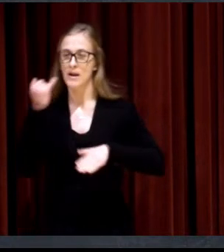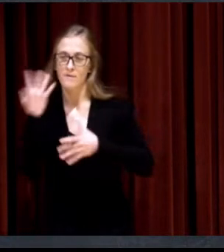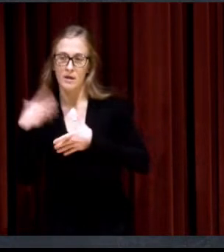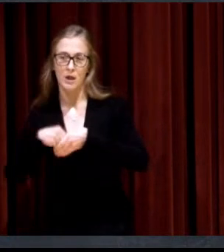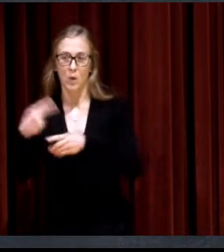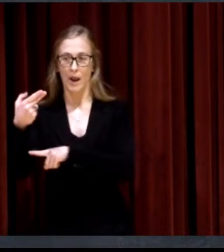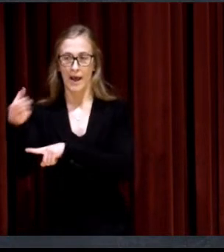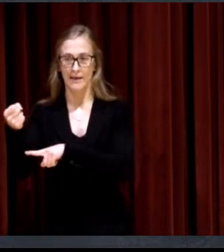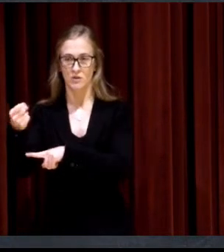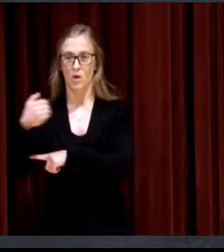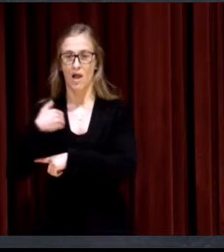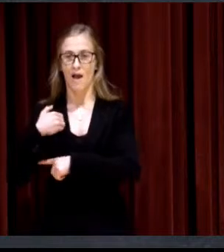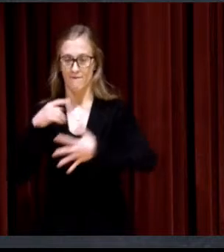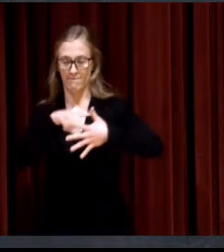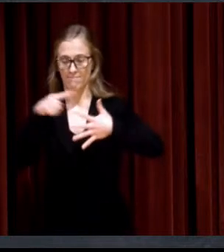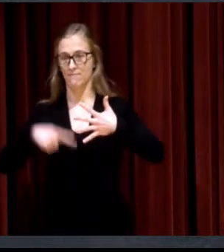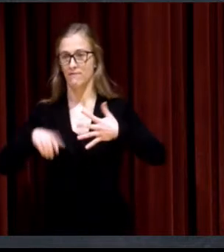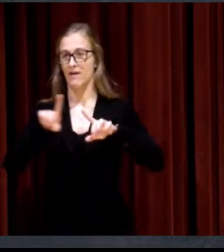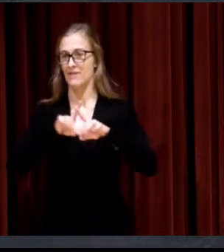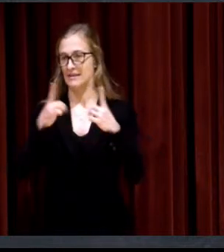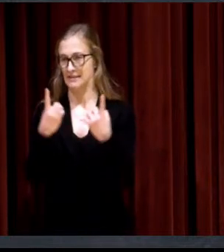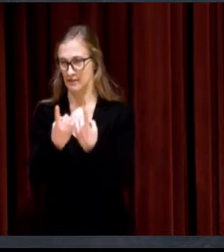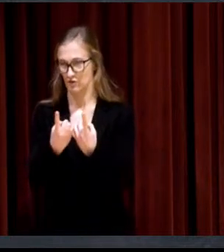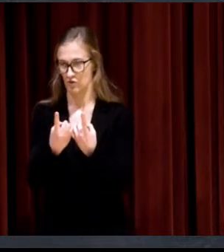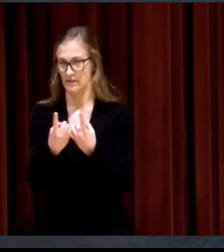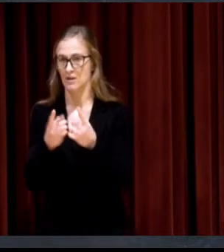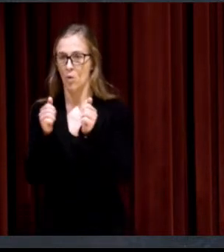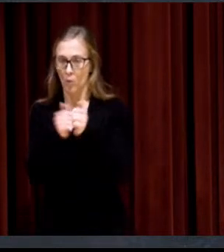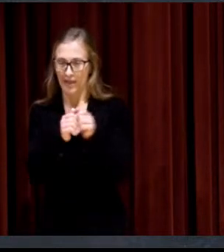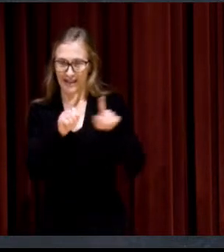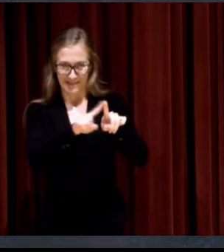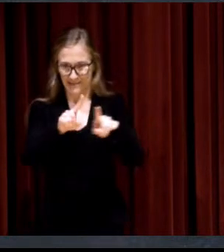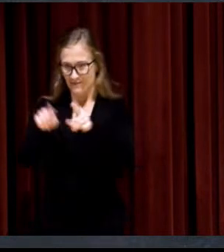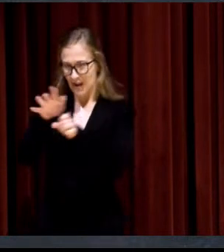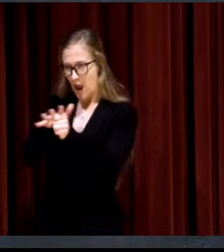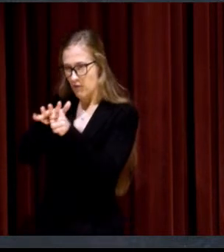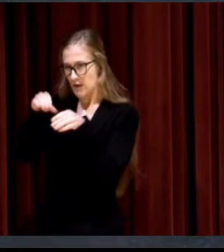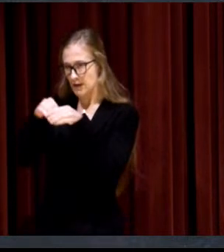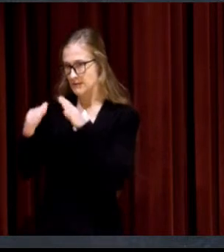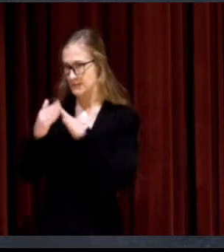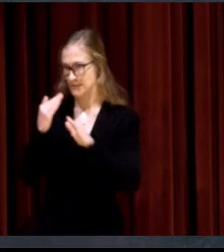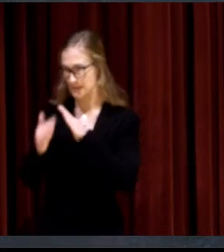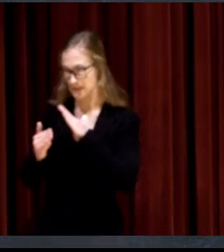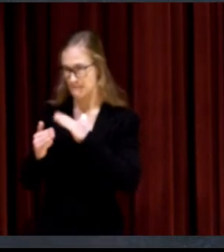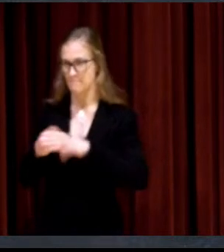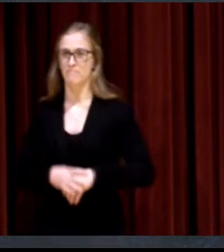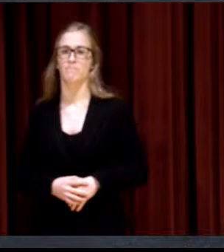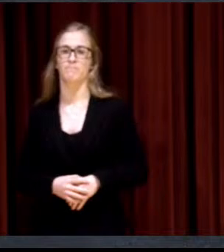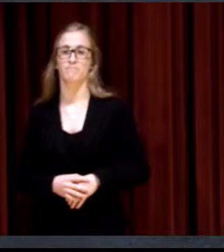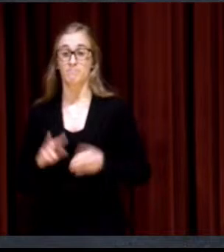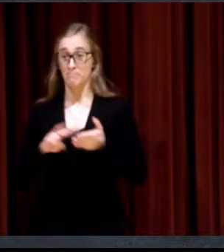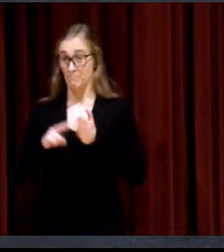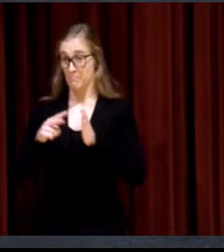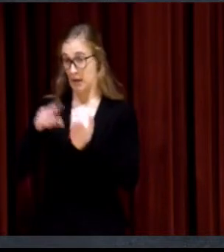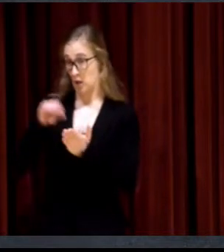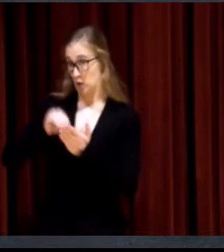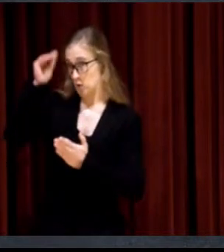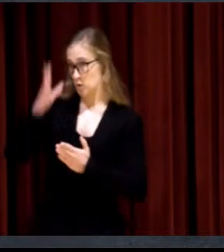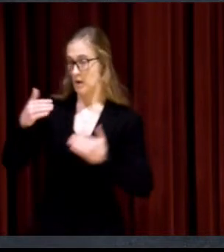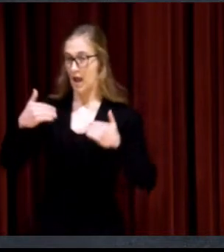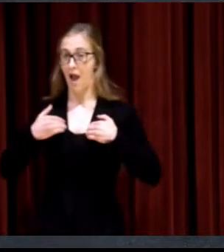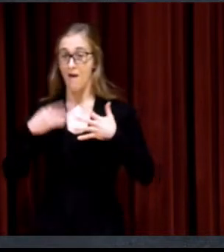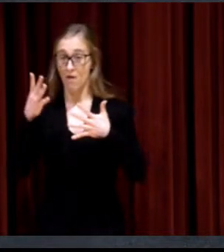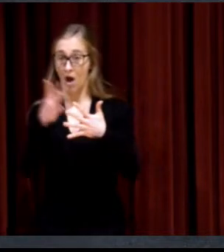school piece, 5 different districts that are overseeing different parts of the city, which cause students to have the